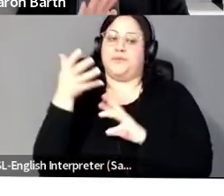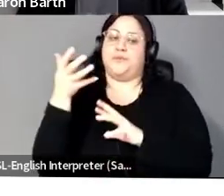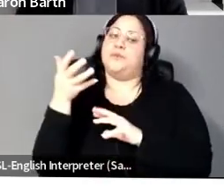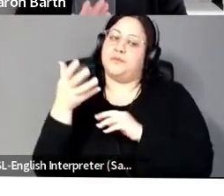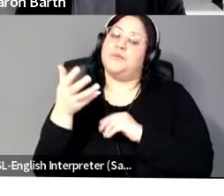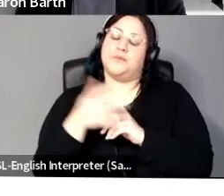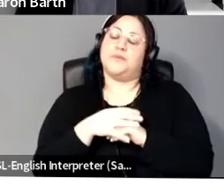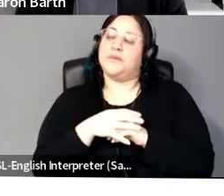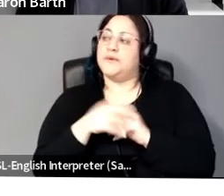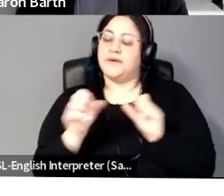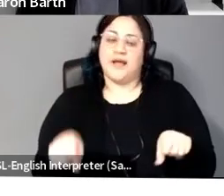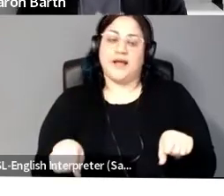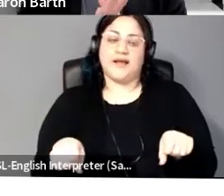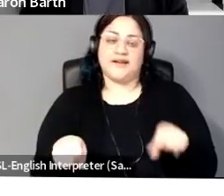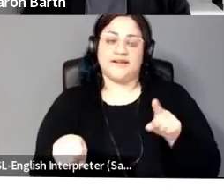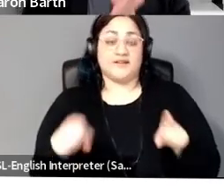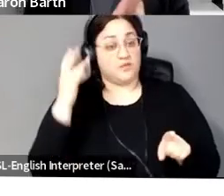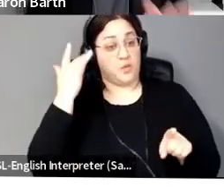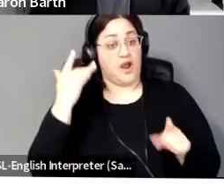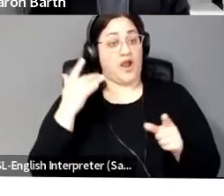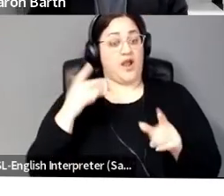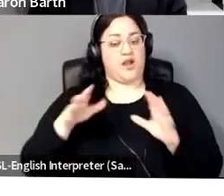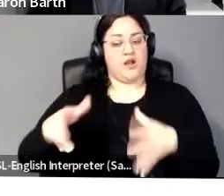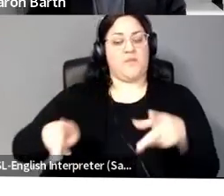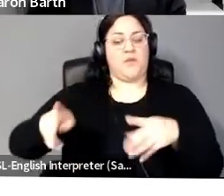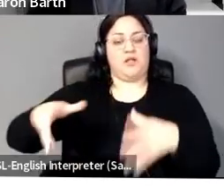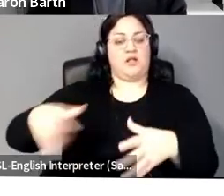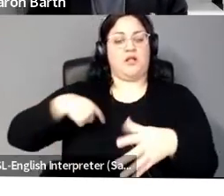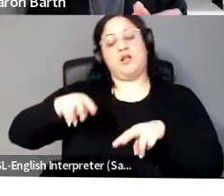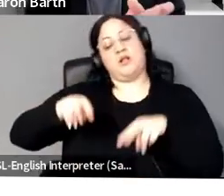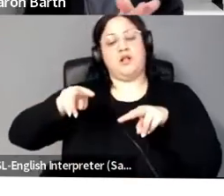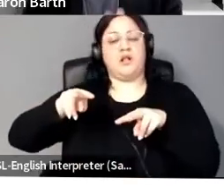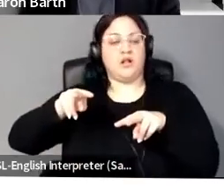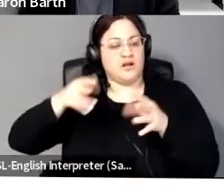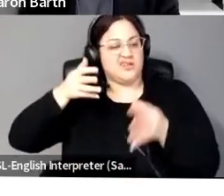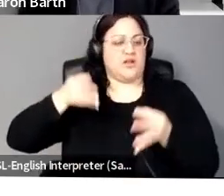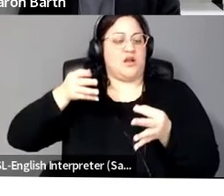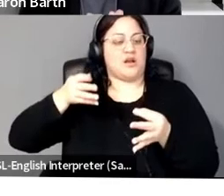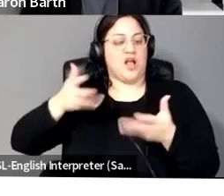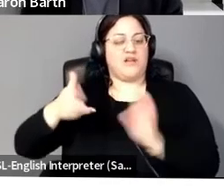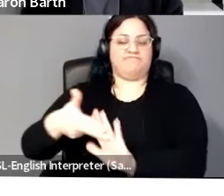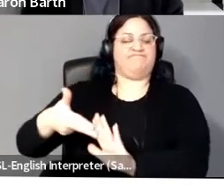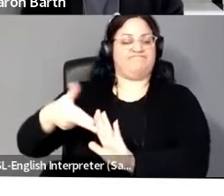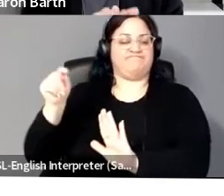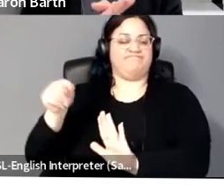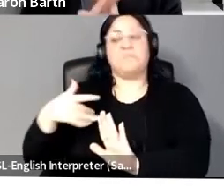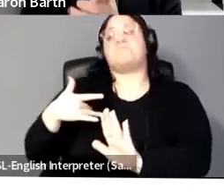But this instinct to judge people is deep in